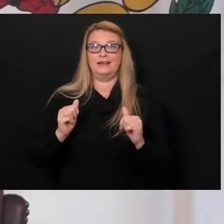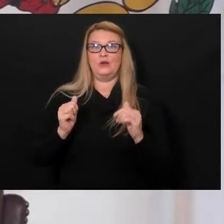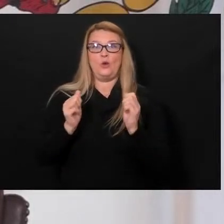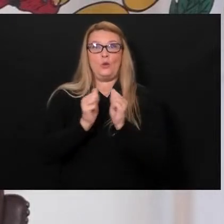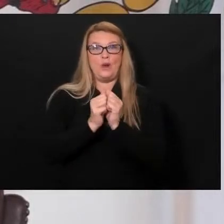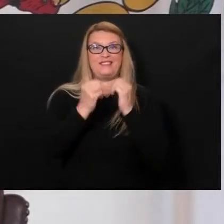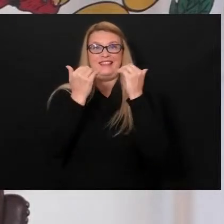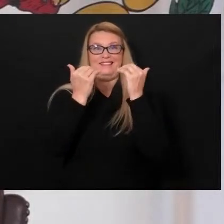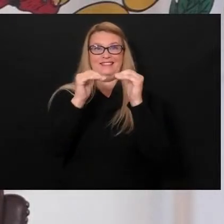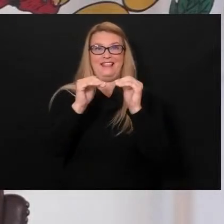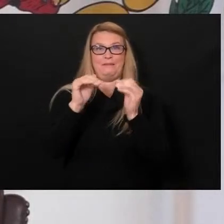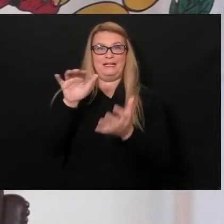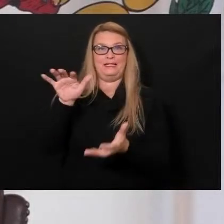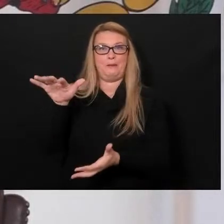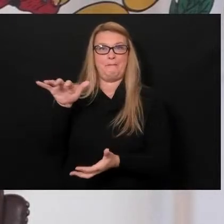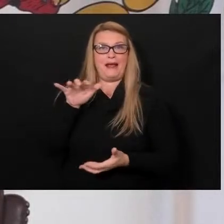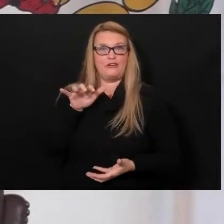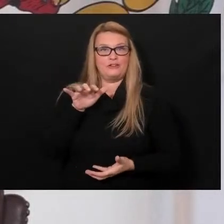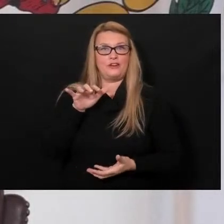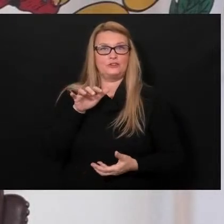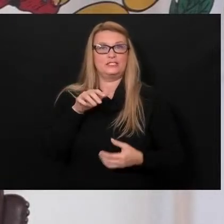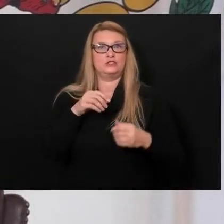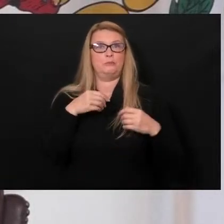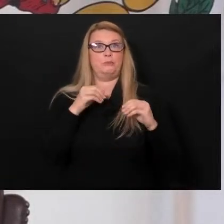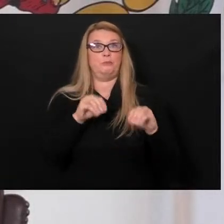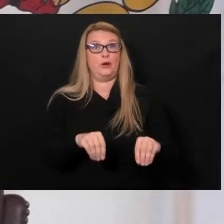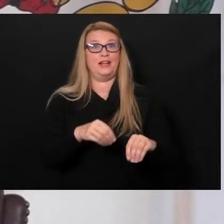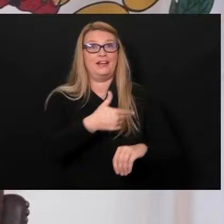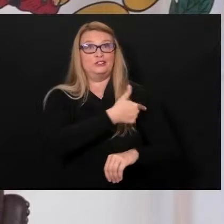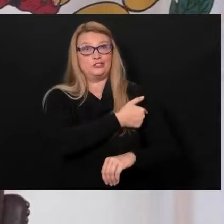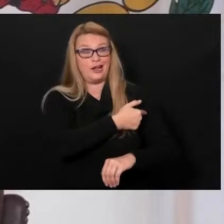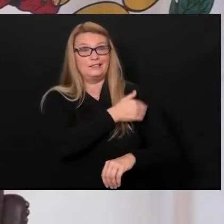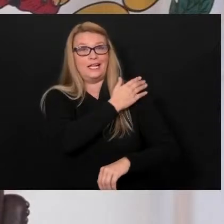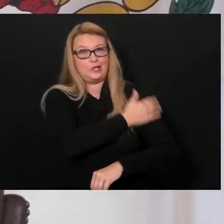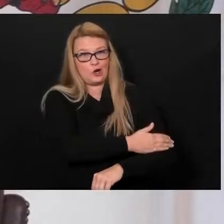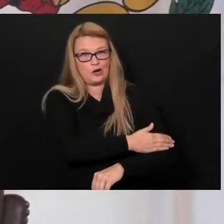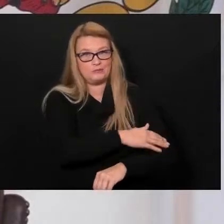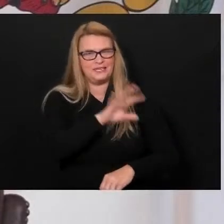to get shots in people's arms. Like I said, we've got